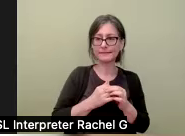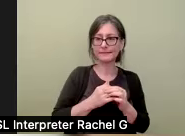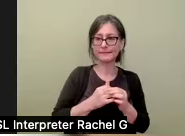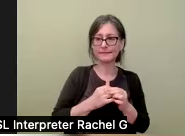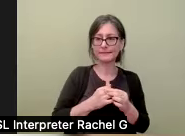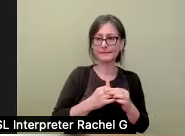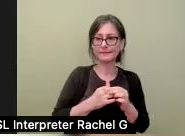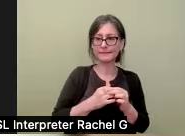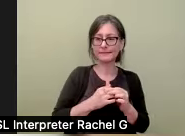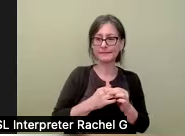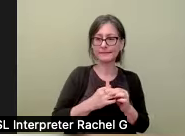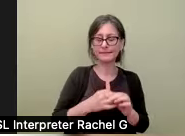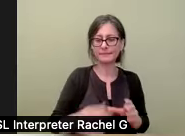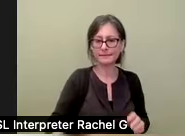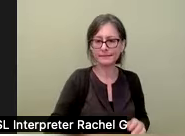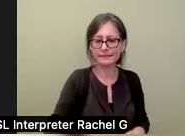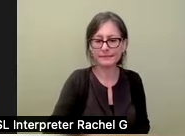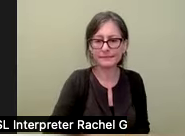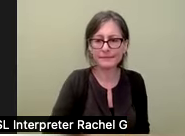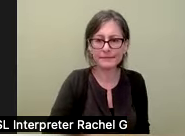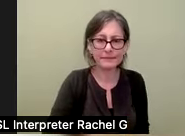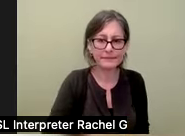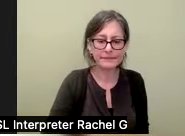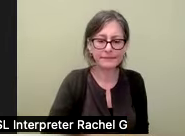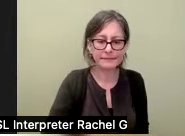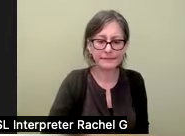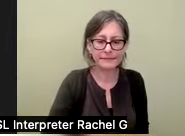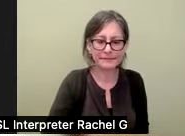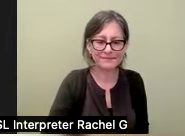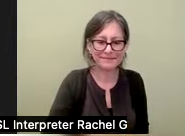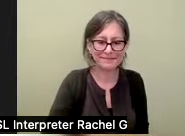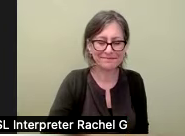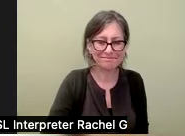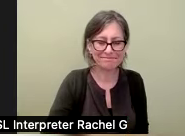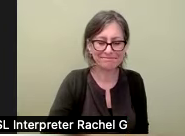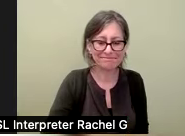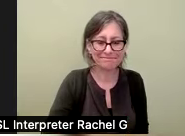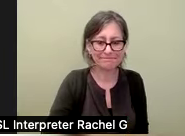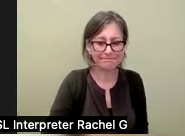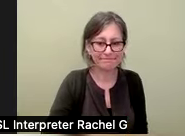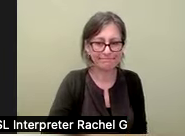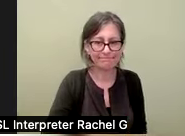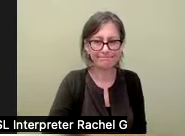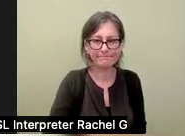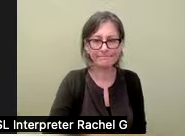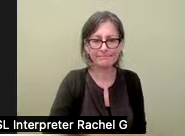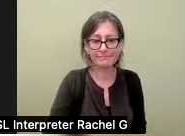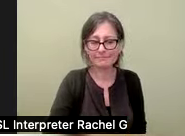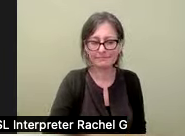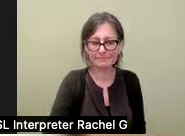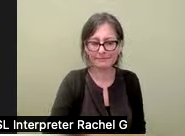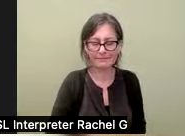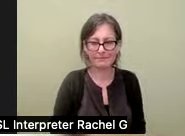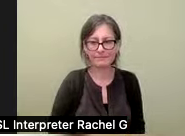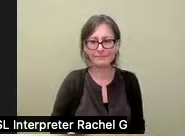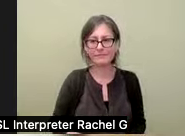Let's see, excuse me, everyone. Most inopportune time. And what we were talking